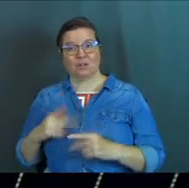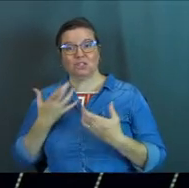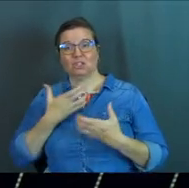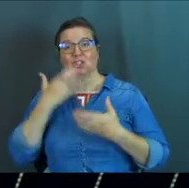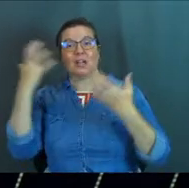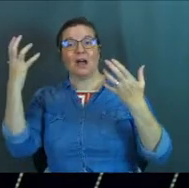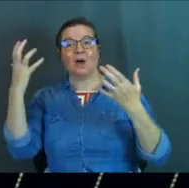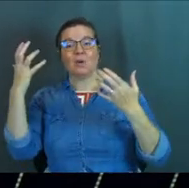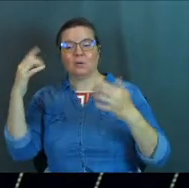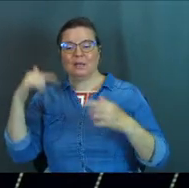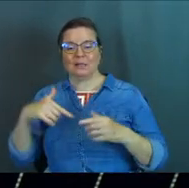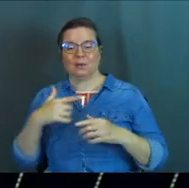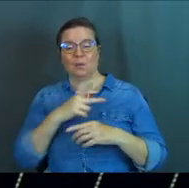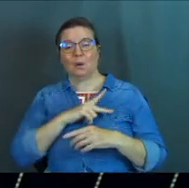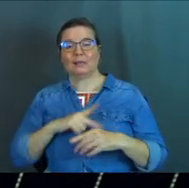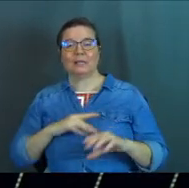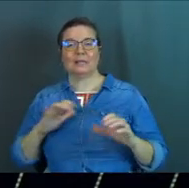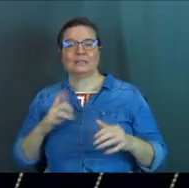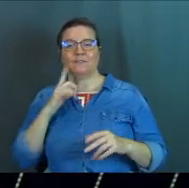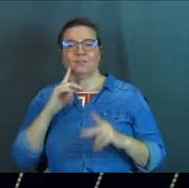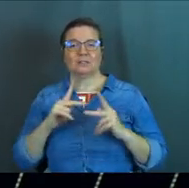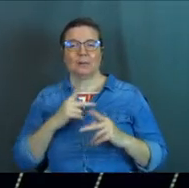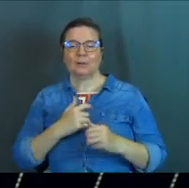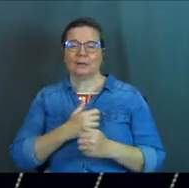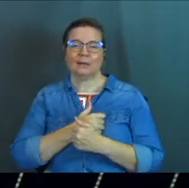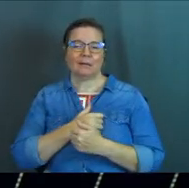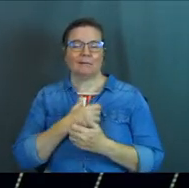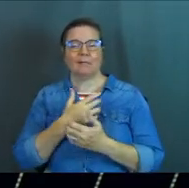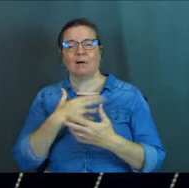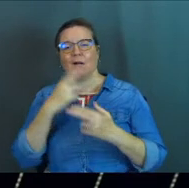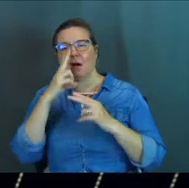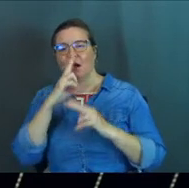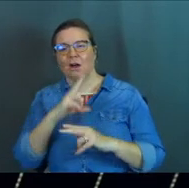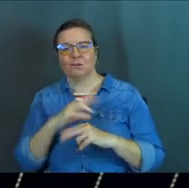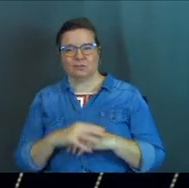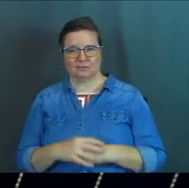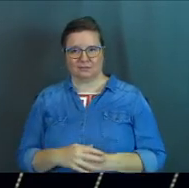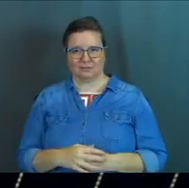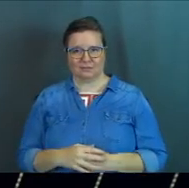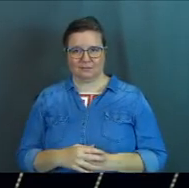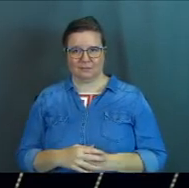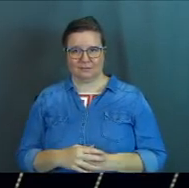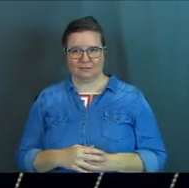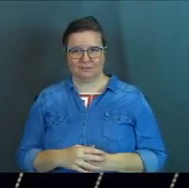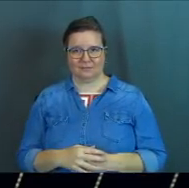shout as they go. This is what the king does for somebody that he wishes to honor.